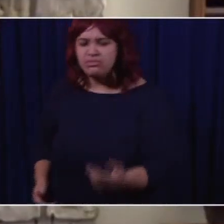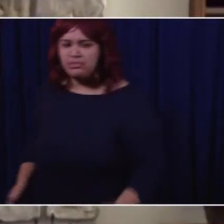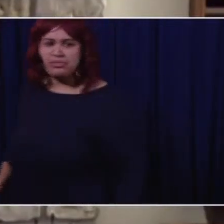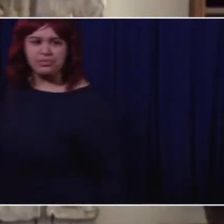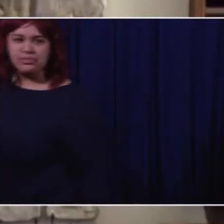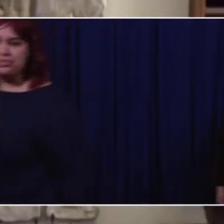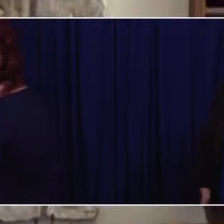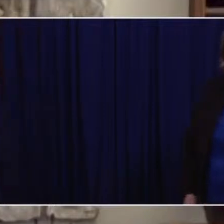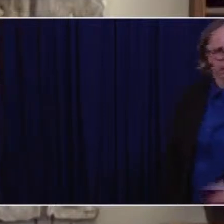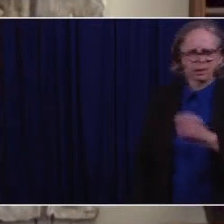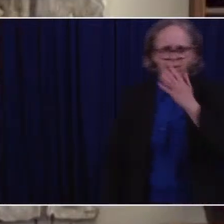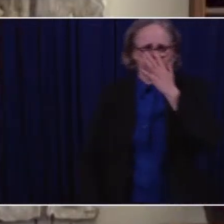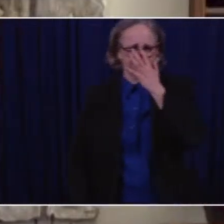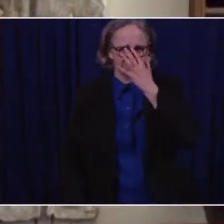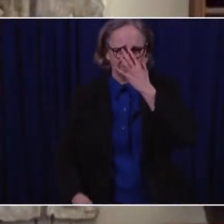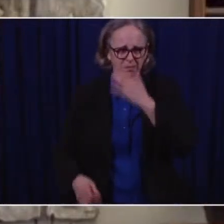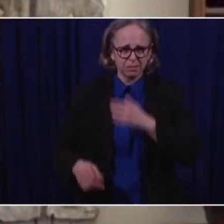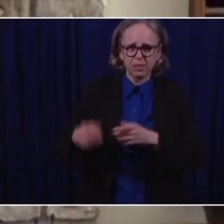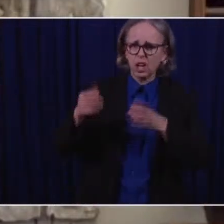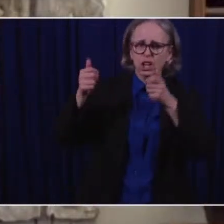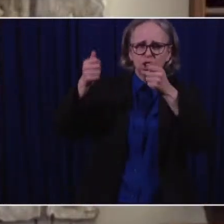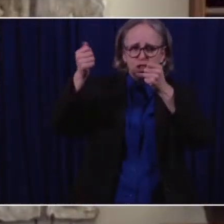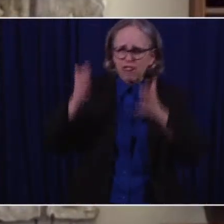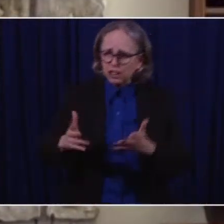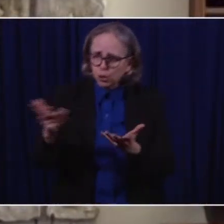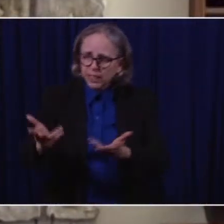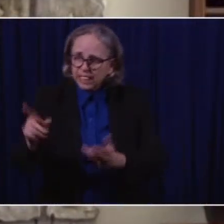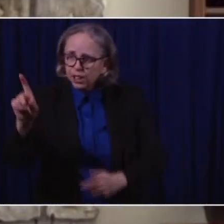am, Governor. Thank you for the question, Danny.